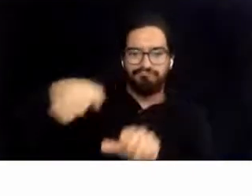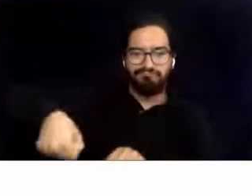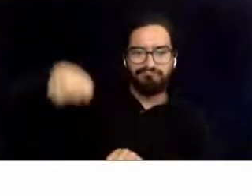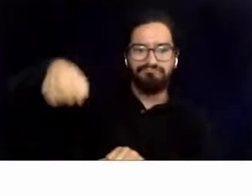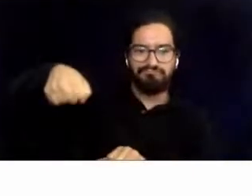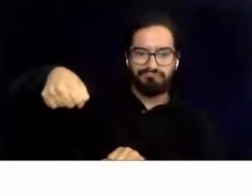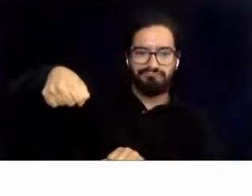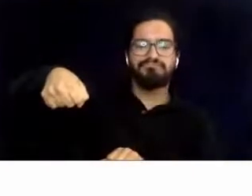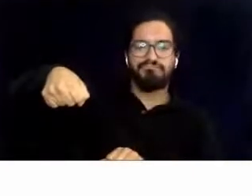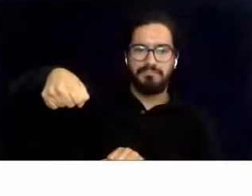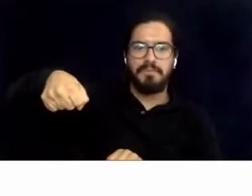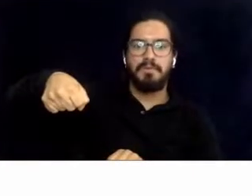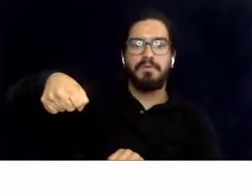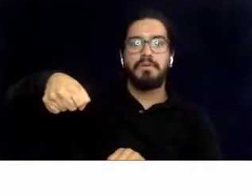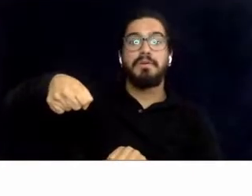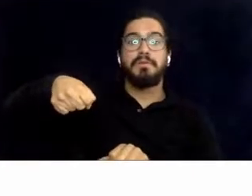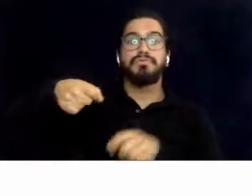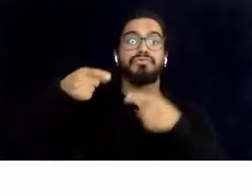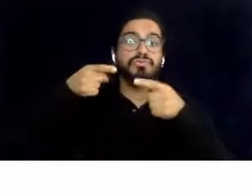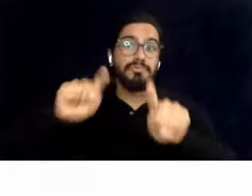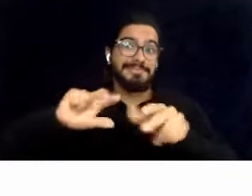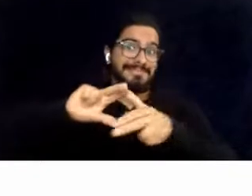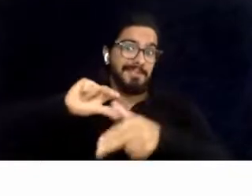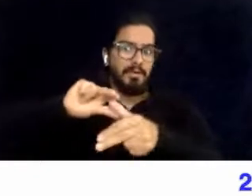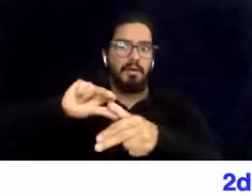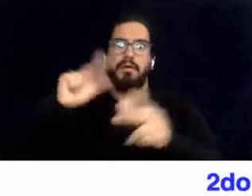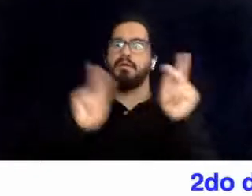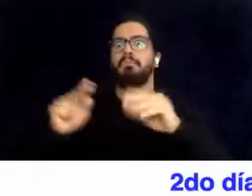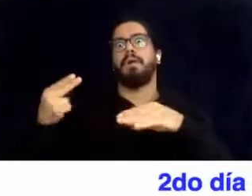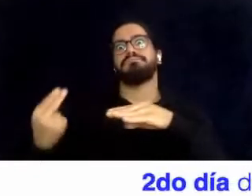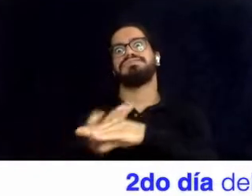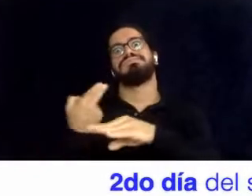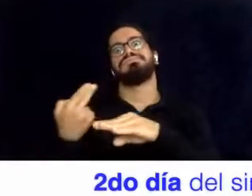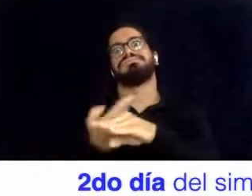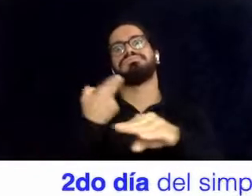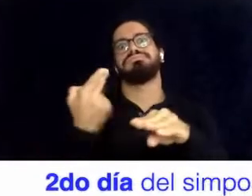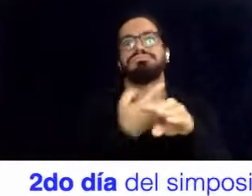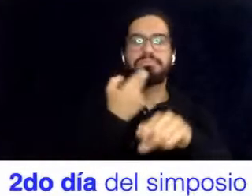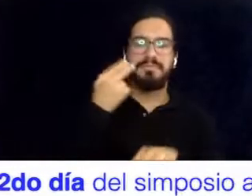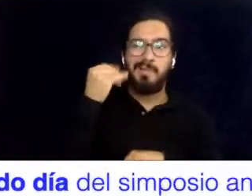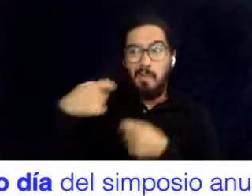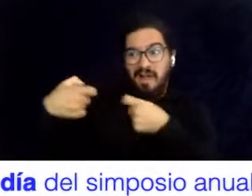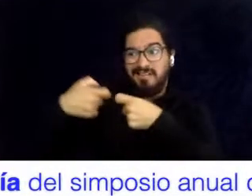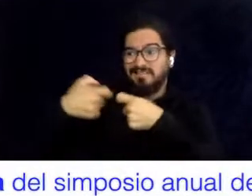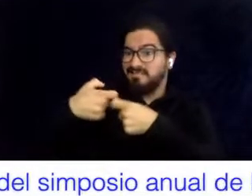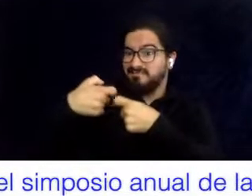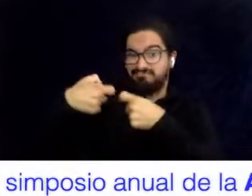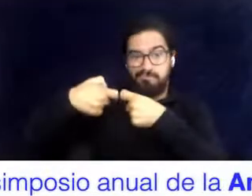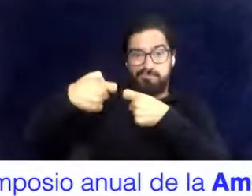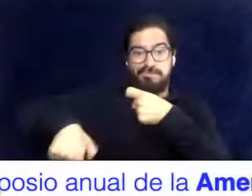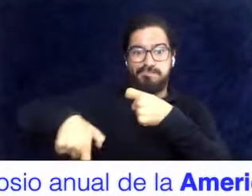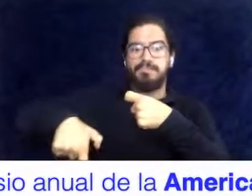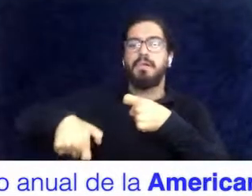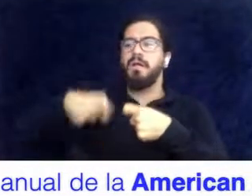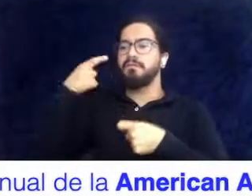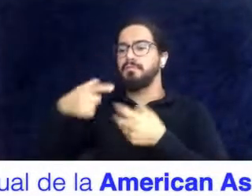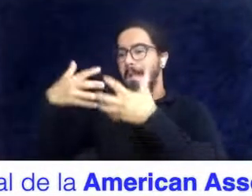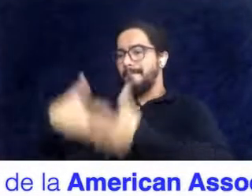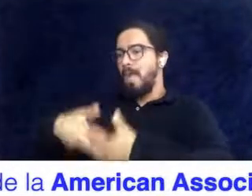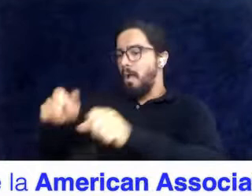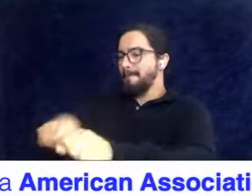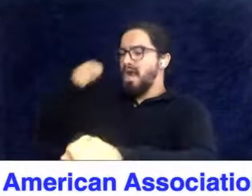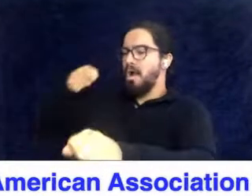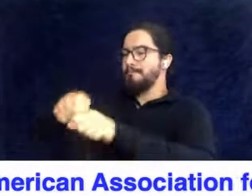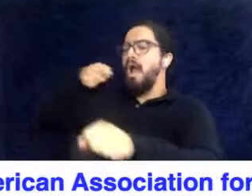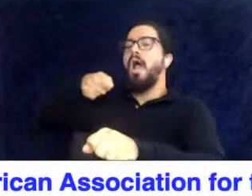of people used during Hurricane Maria when they didn't have electricity to fill their generators, either to power their